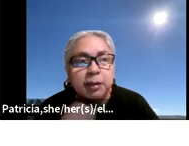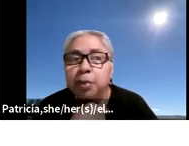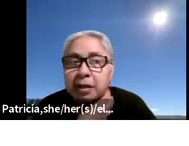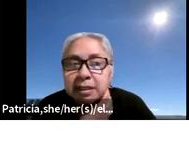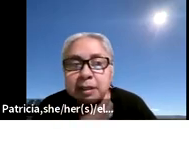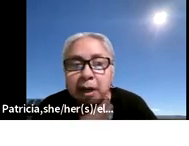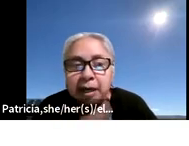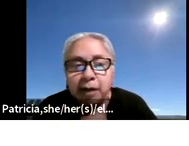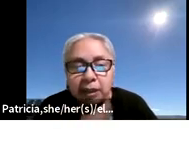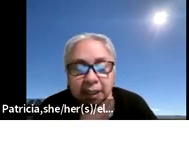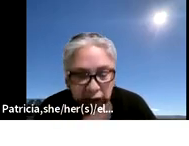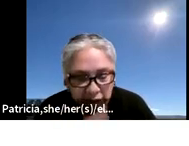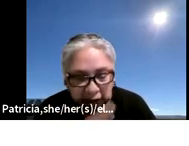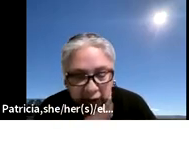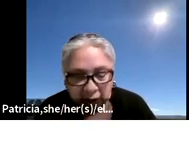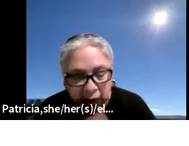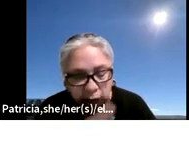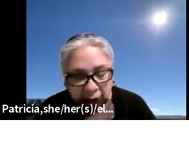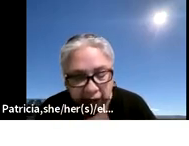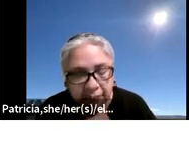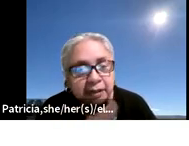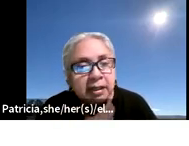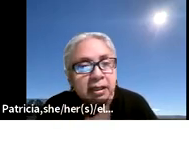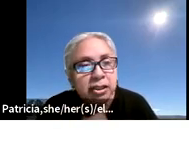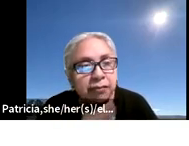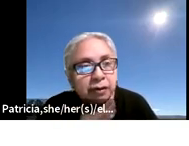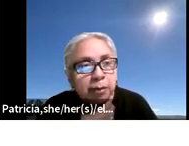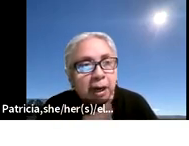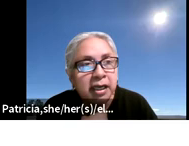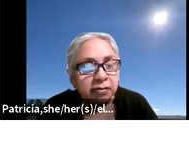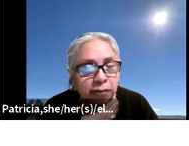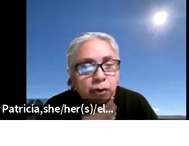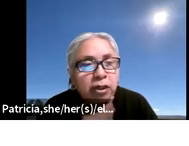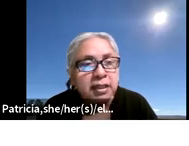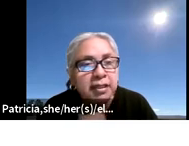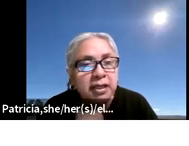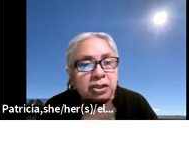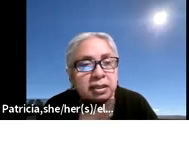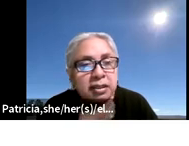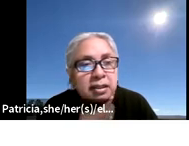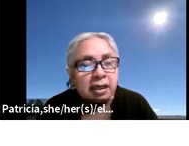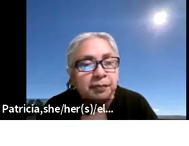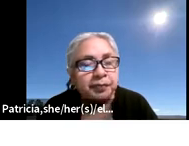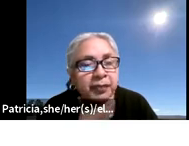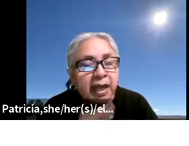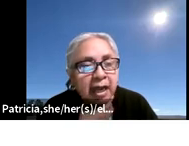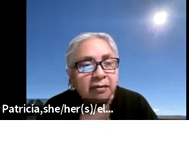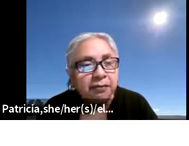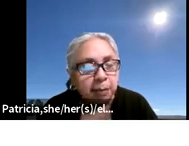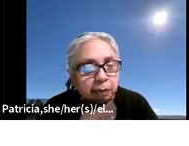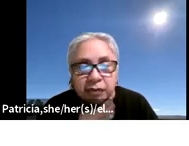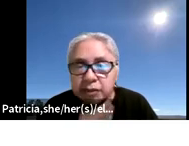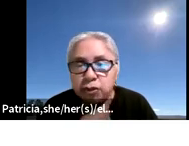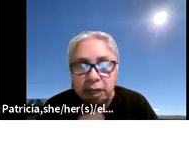in this spot, I would like to share how we have different buy-in for organizations